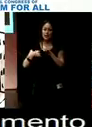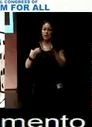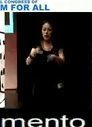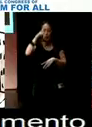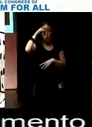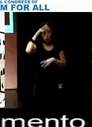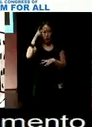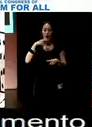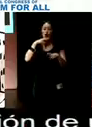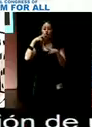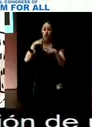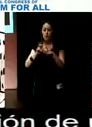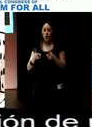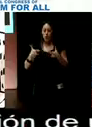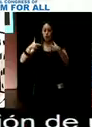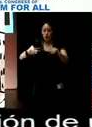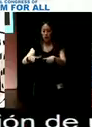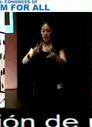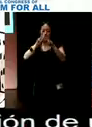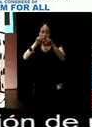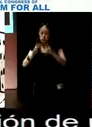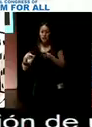develop cultural destinies,